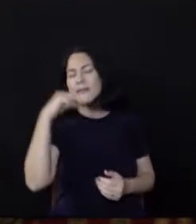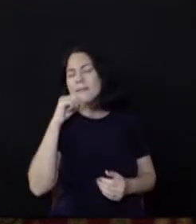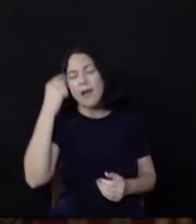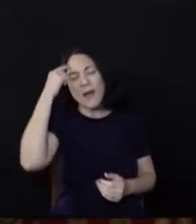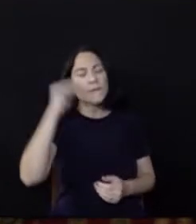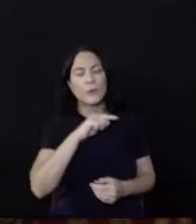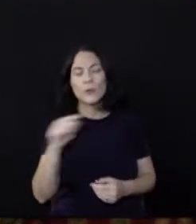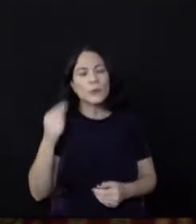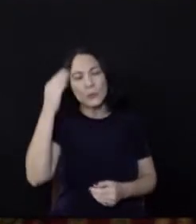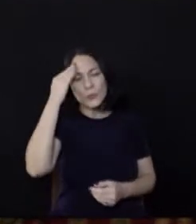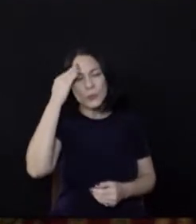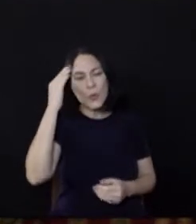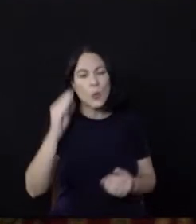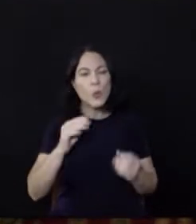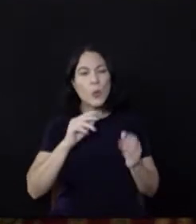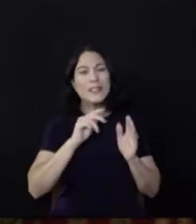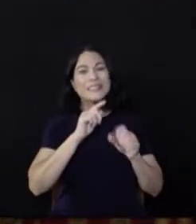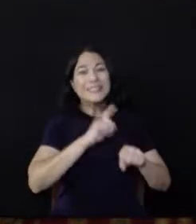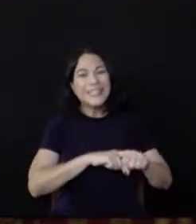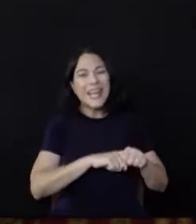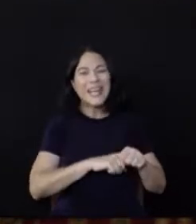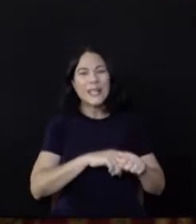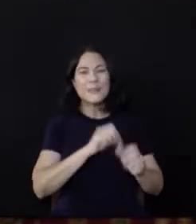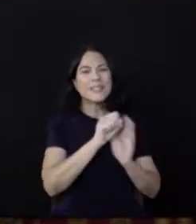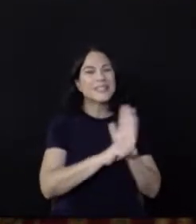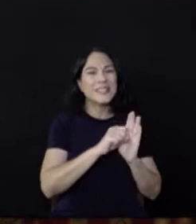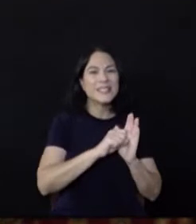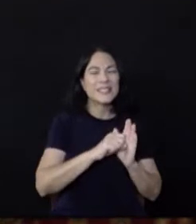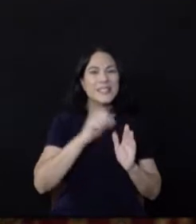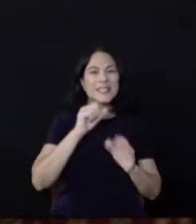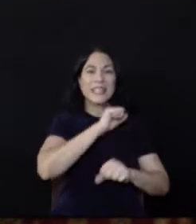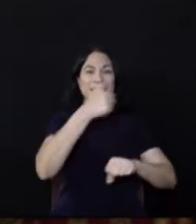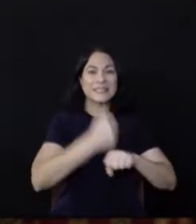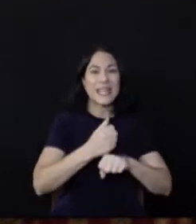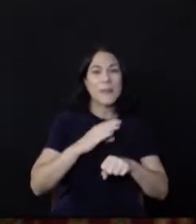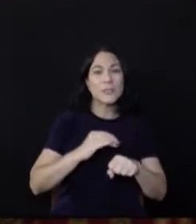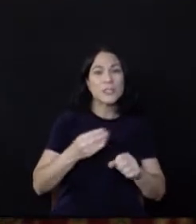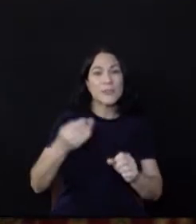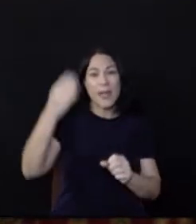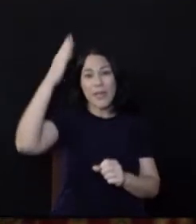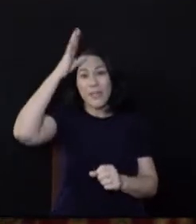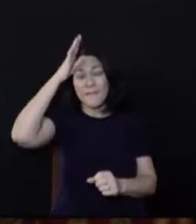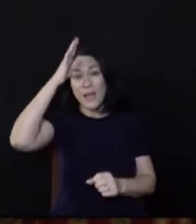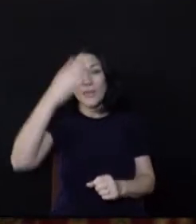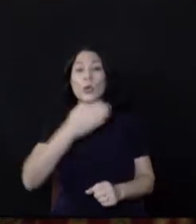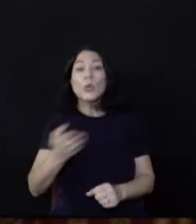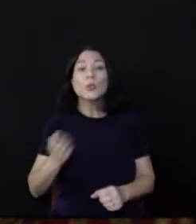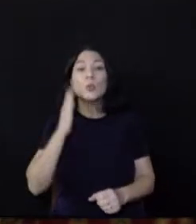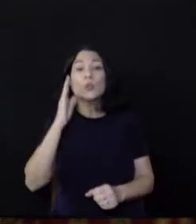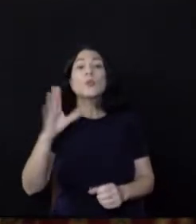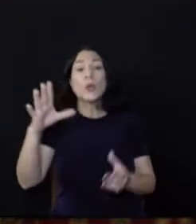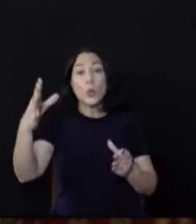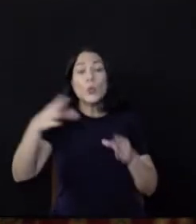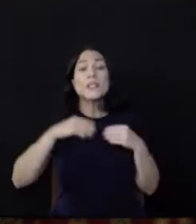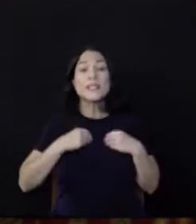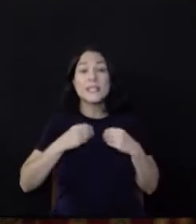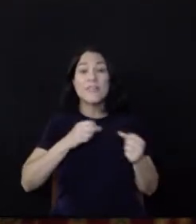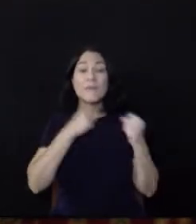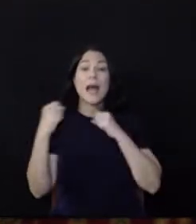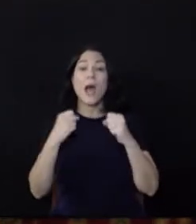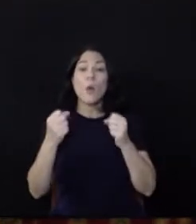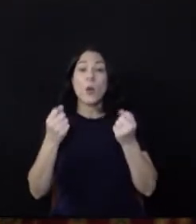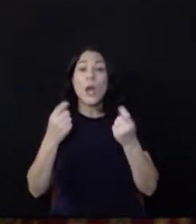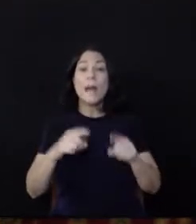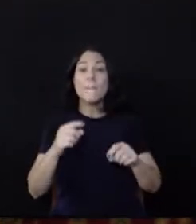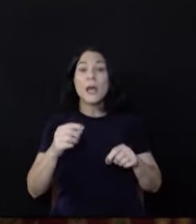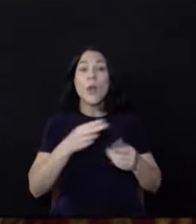know times or seasons that the Father has fixed by his own authority, but you will receive power when the Holy Spirit has come upon